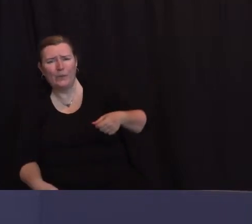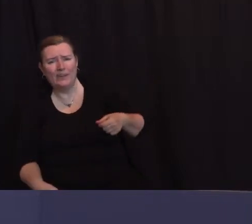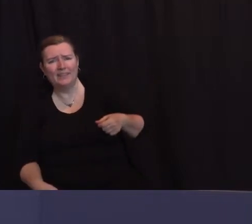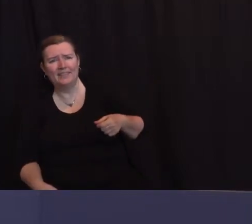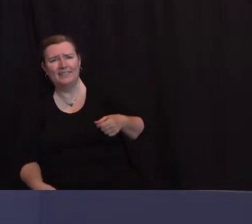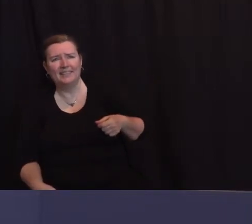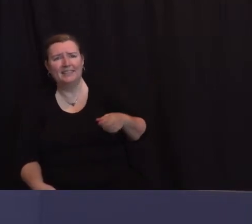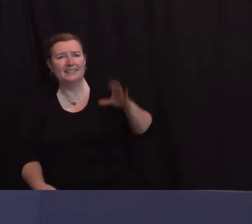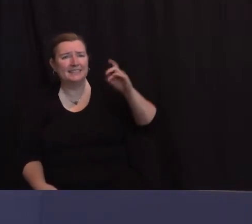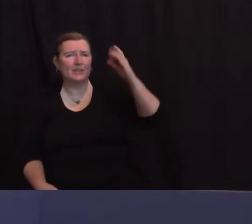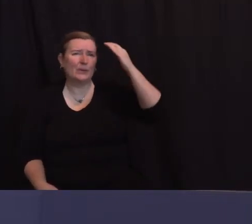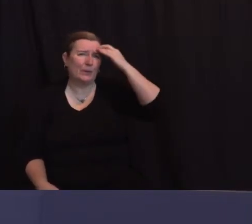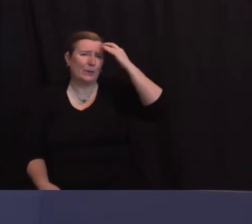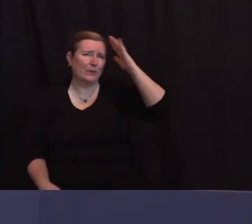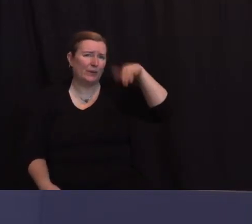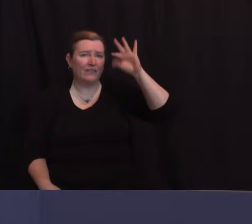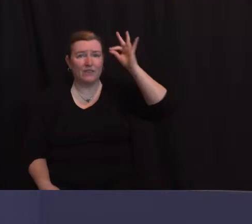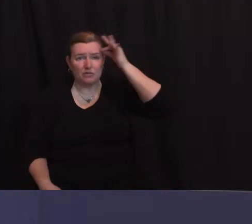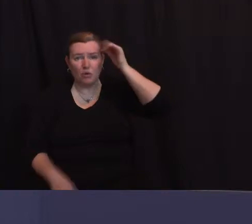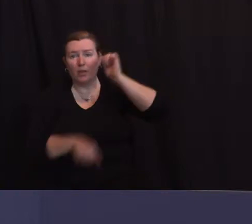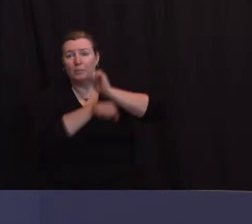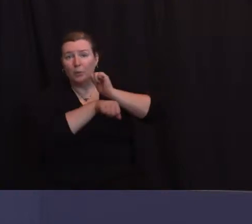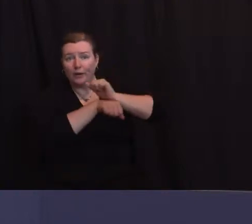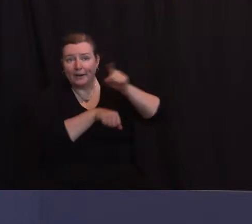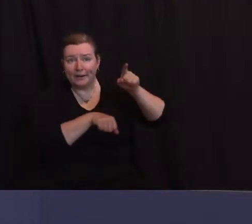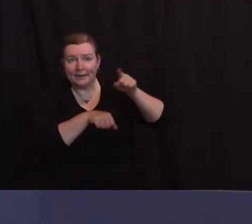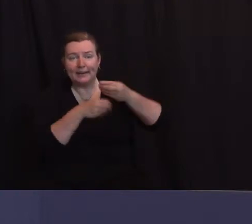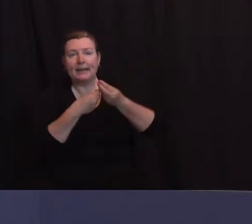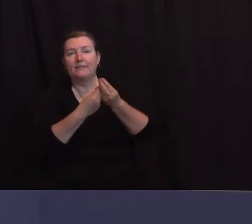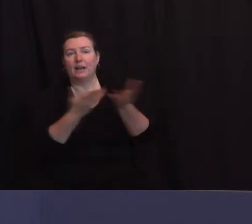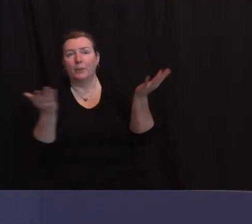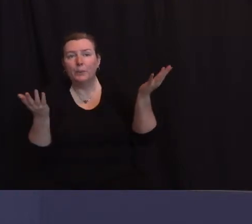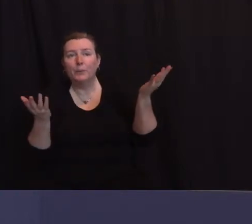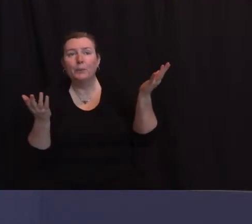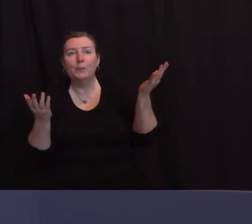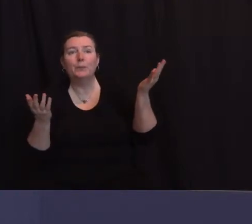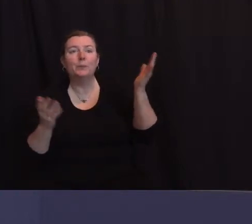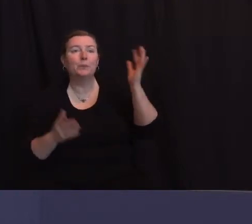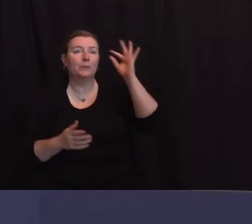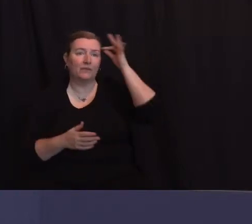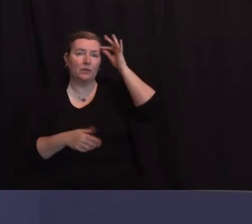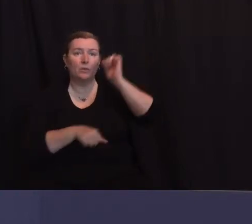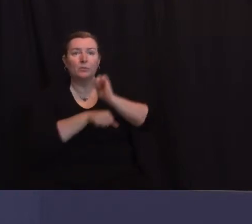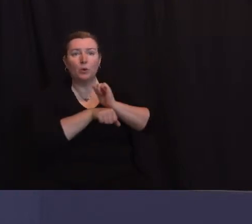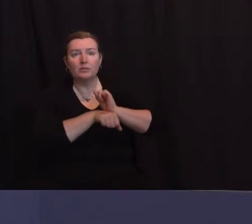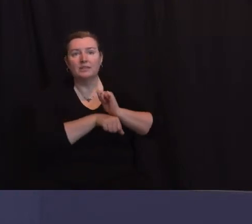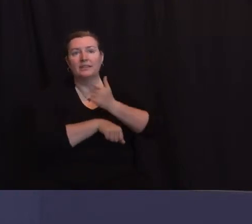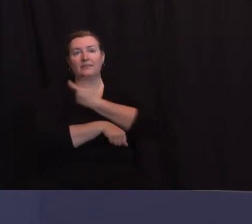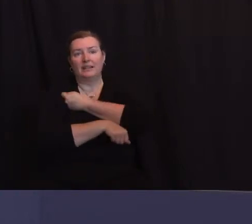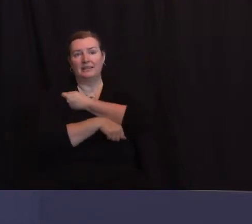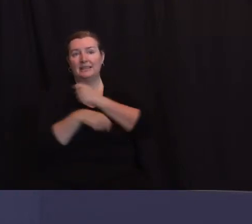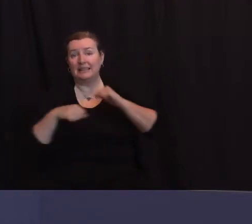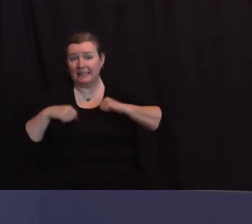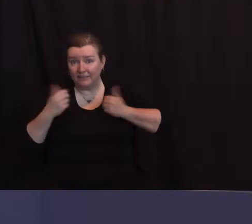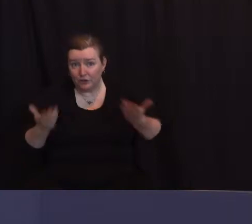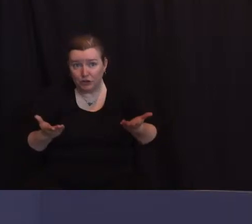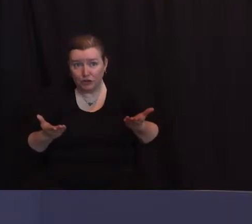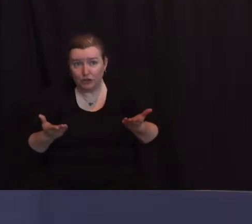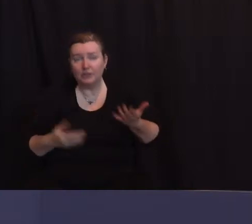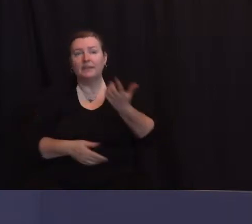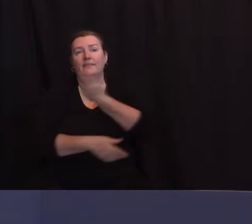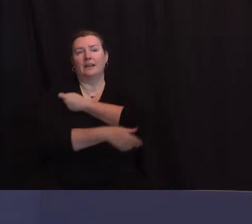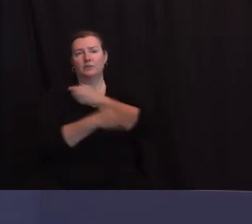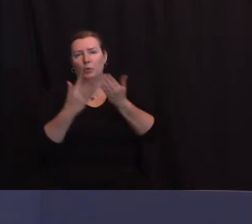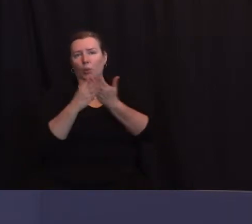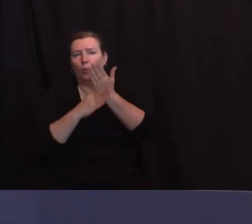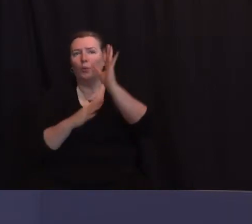the federal employees that they vaccinated directly. So federal employees that live in New Jersey were vaccinated through a